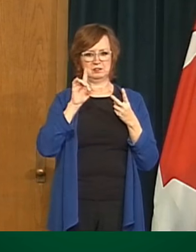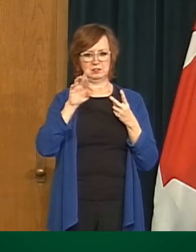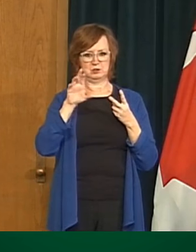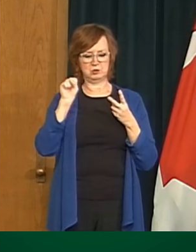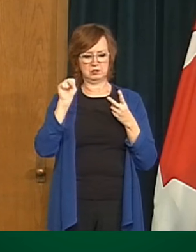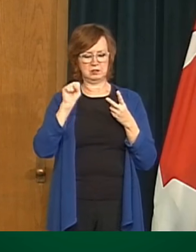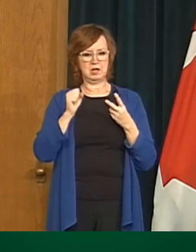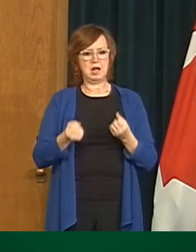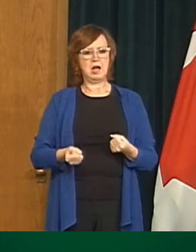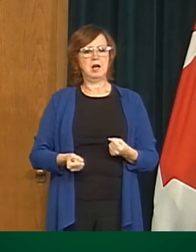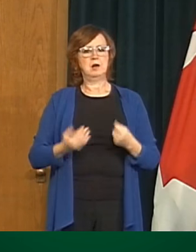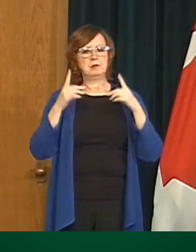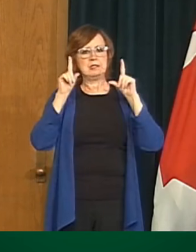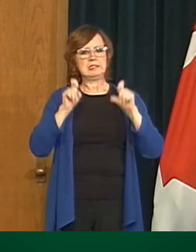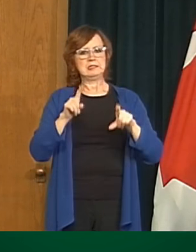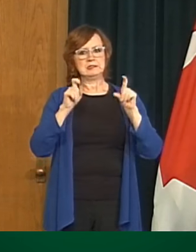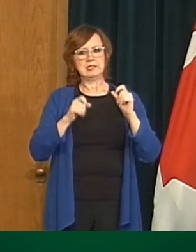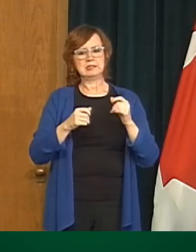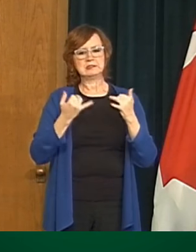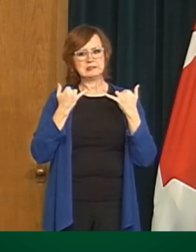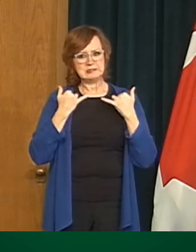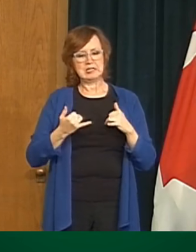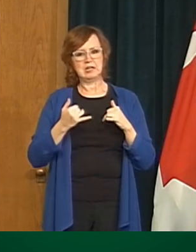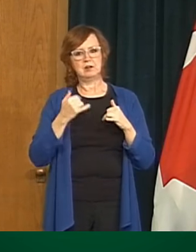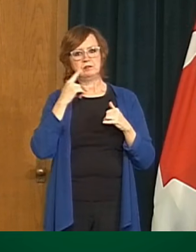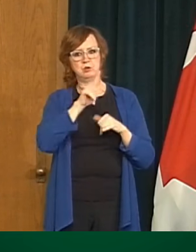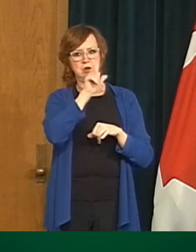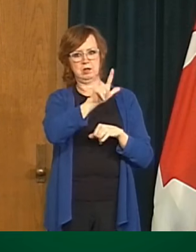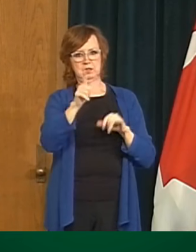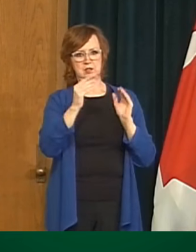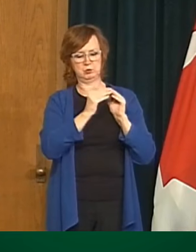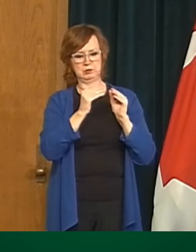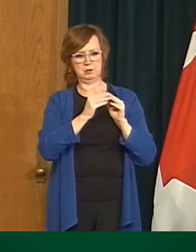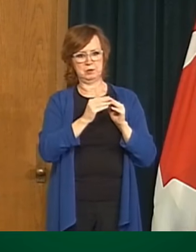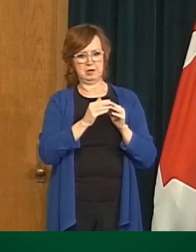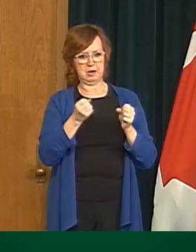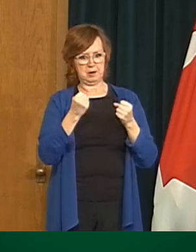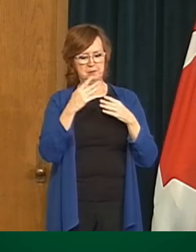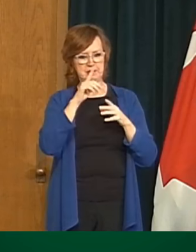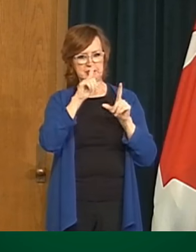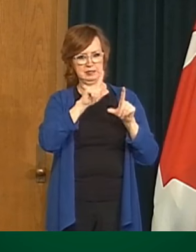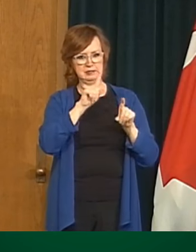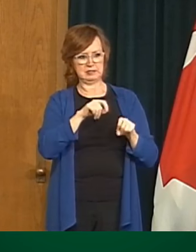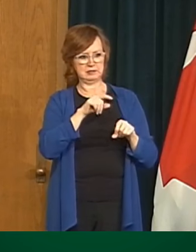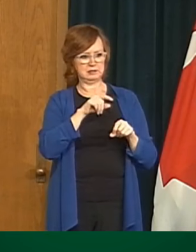many tests are actually being conducted in Loche specifically?